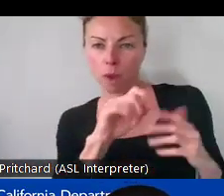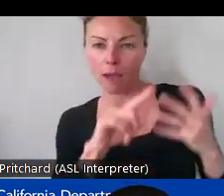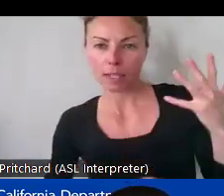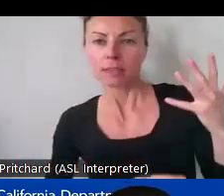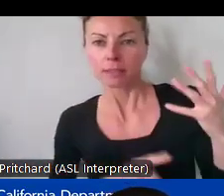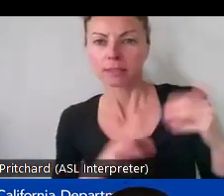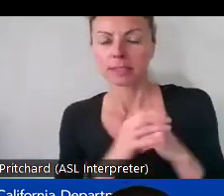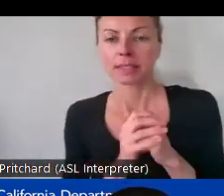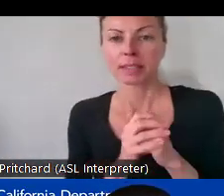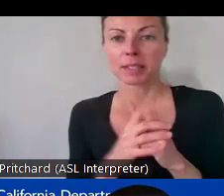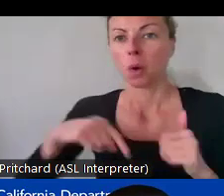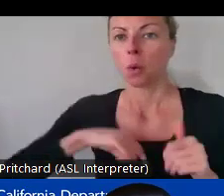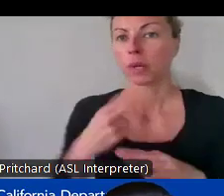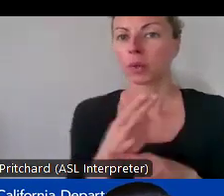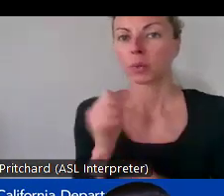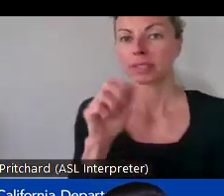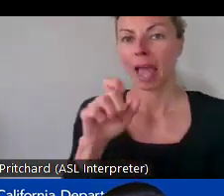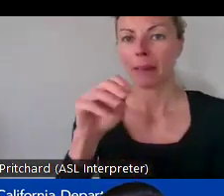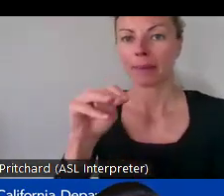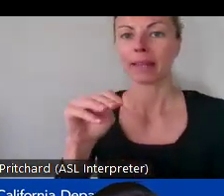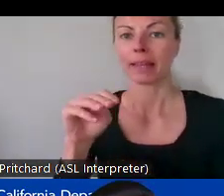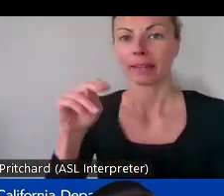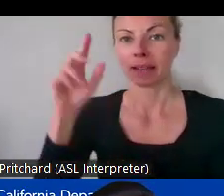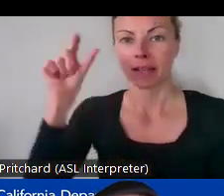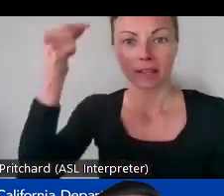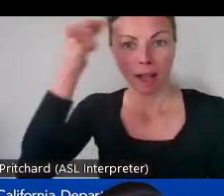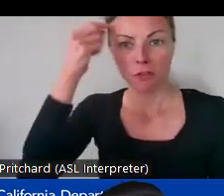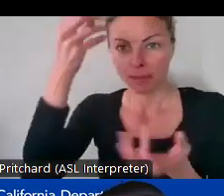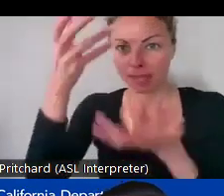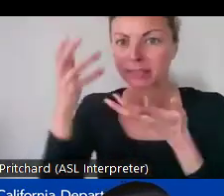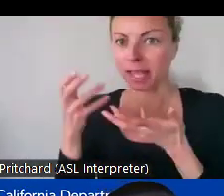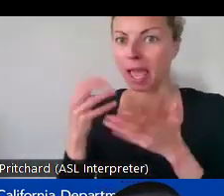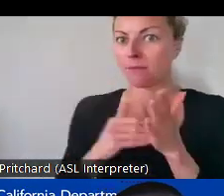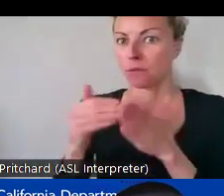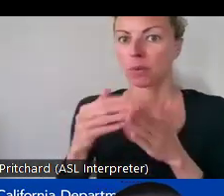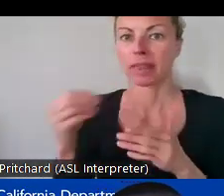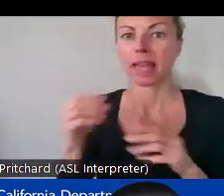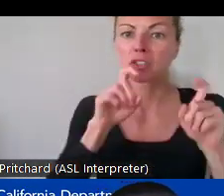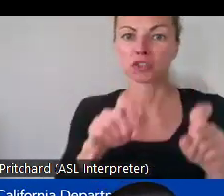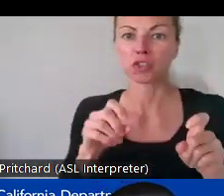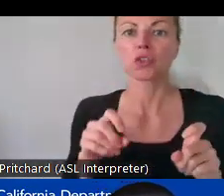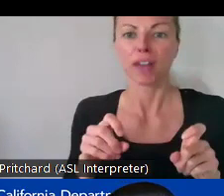use administrative data frequently. We also do use some survey data because there's always going